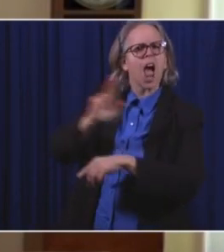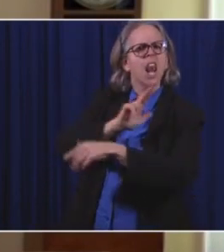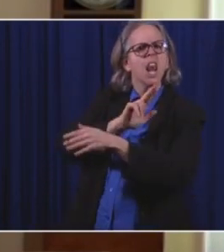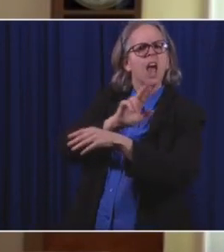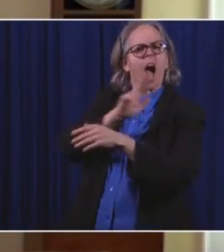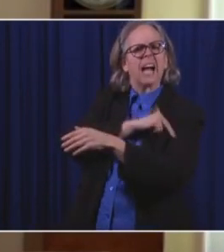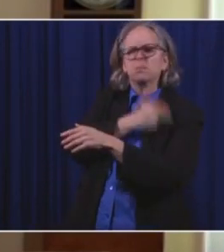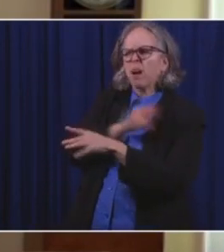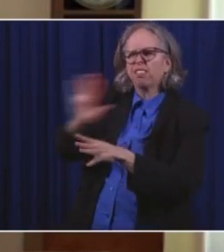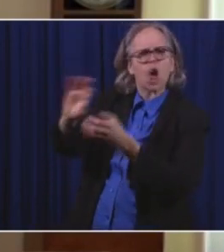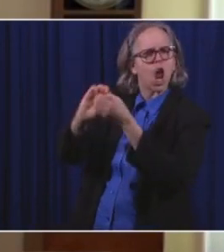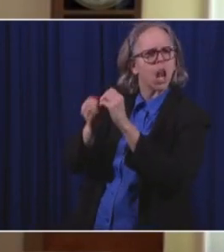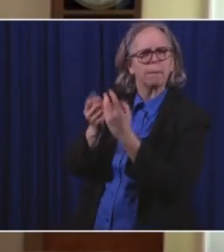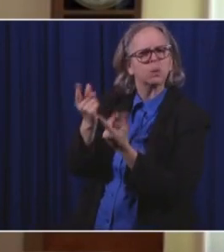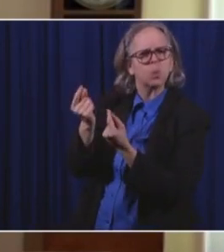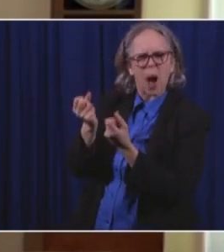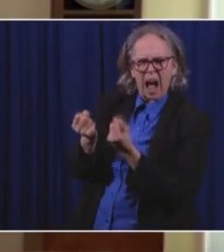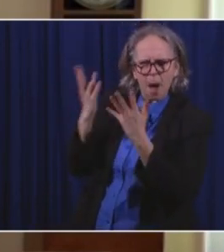things.